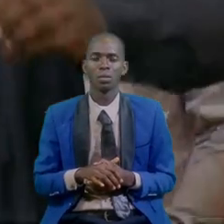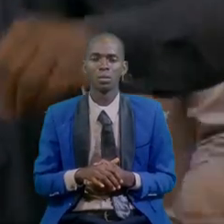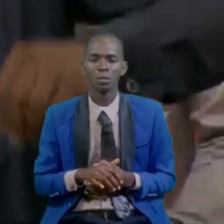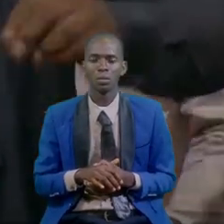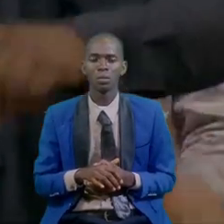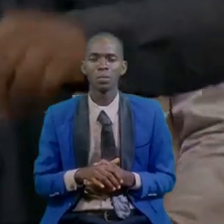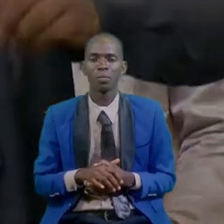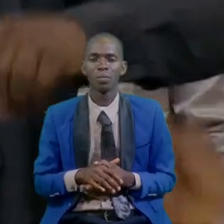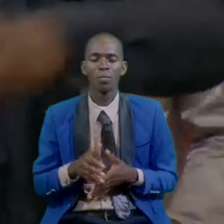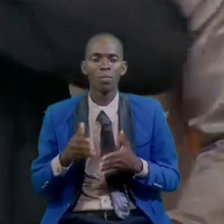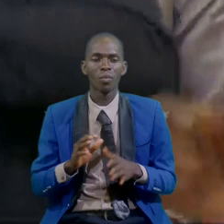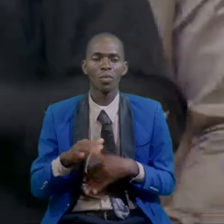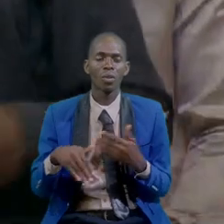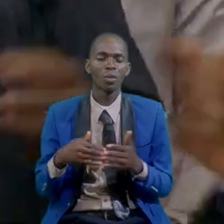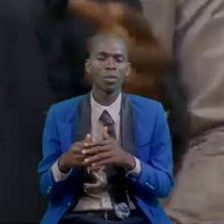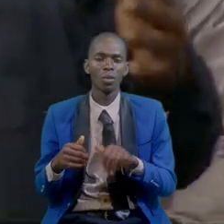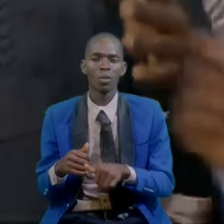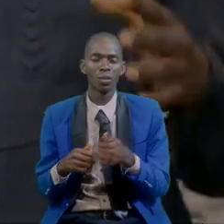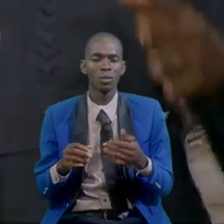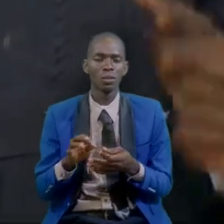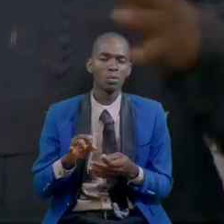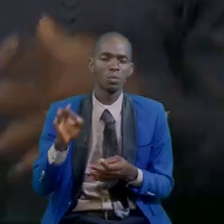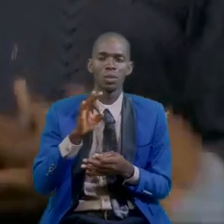Let all the other spirits give way.